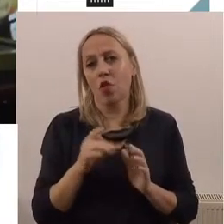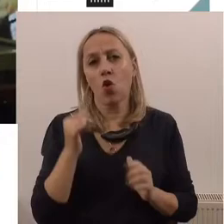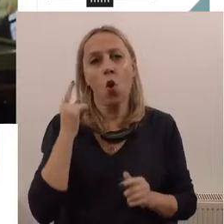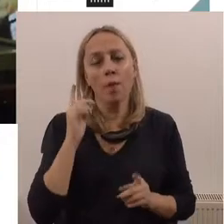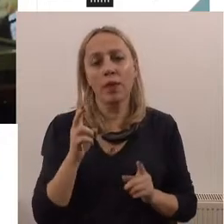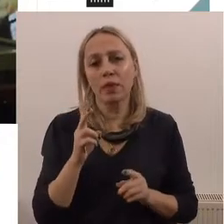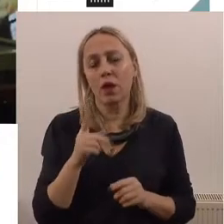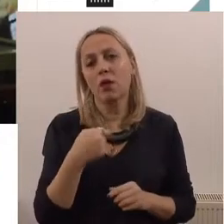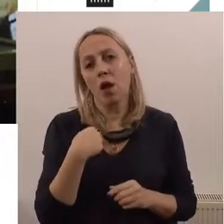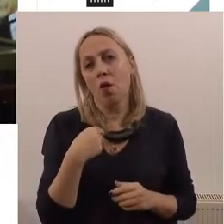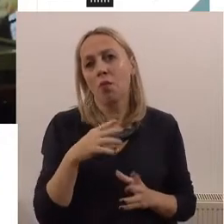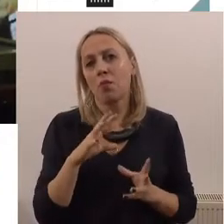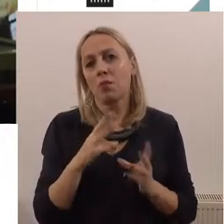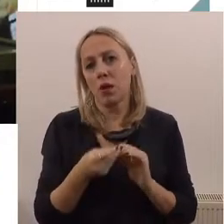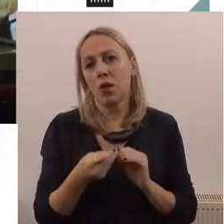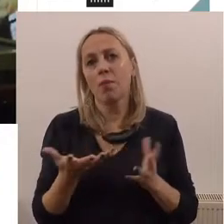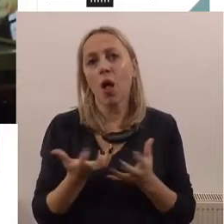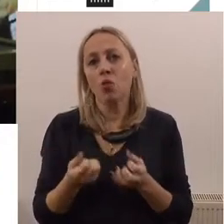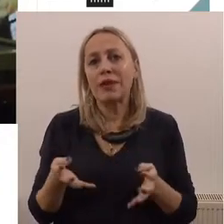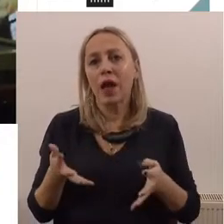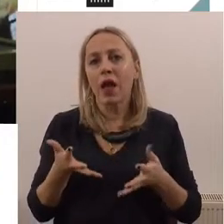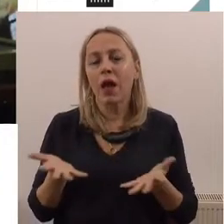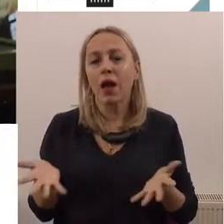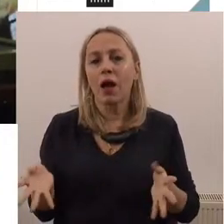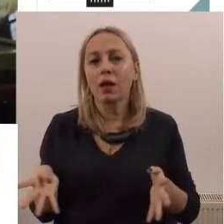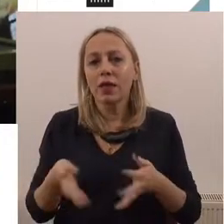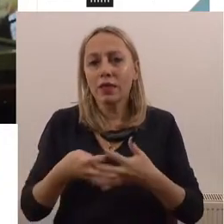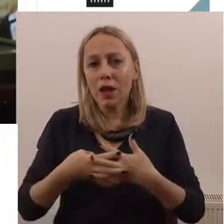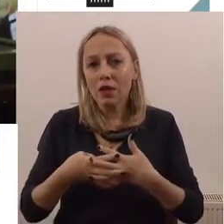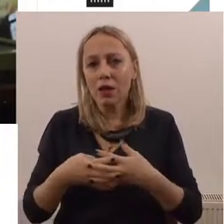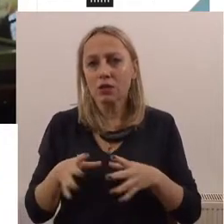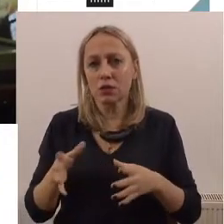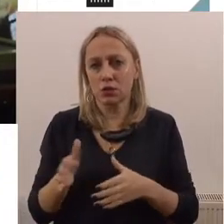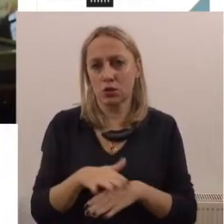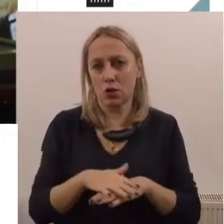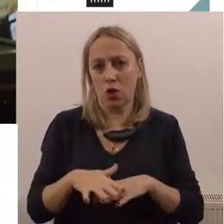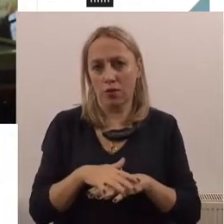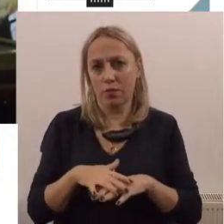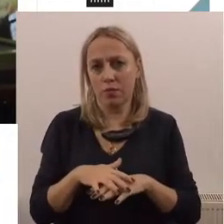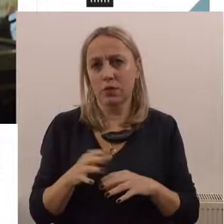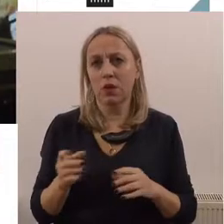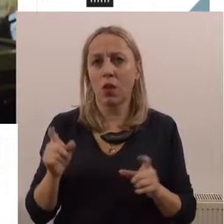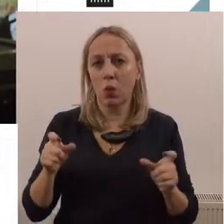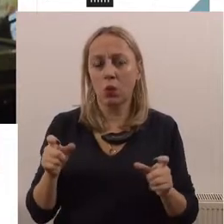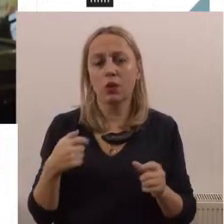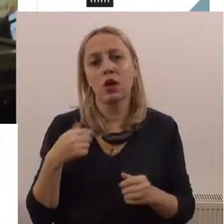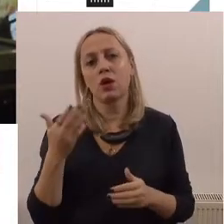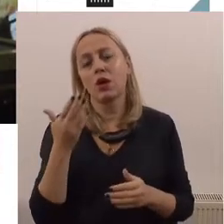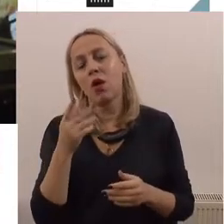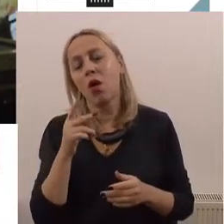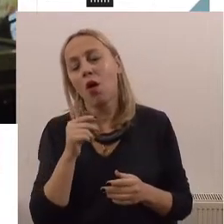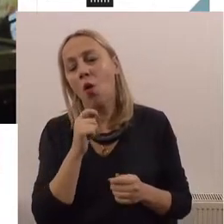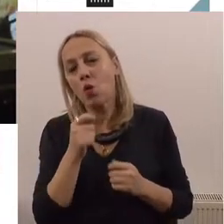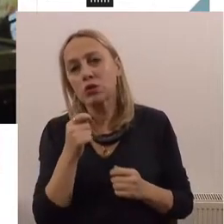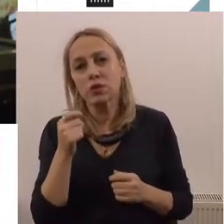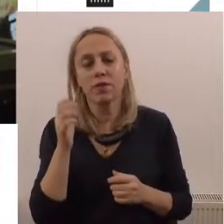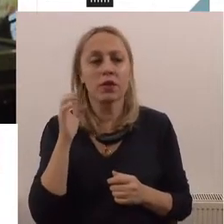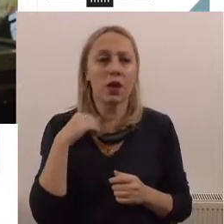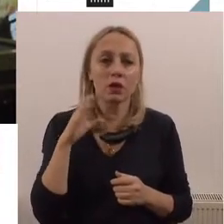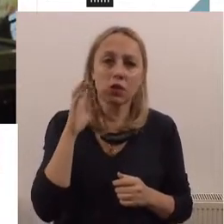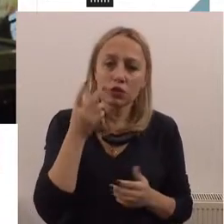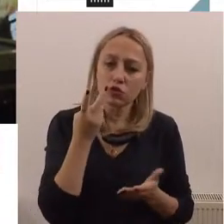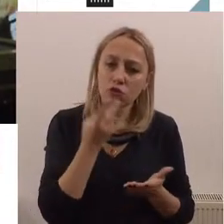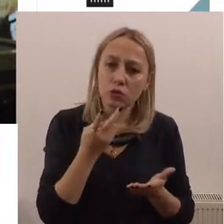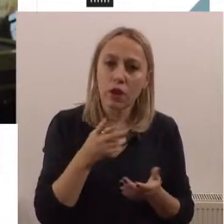something for people with audio descriptive